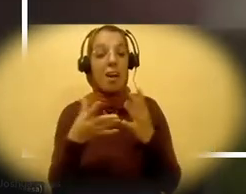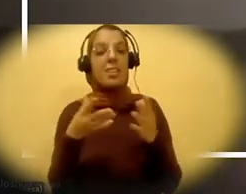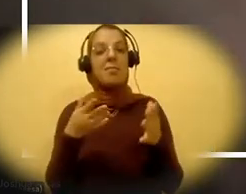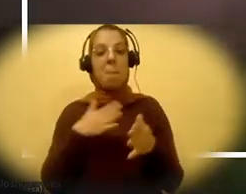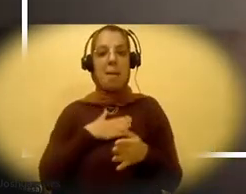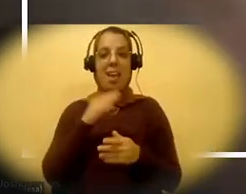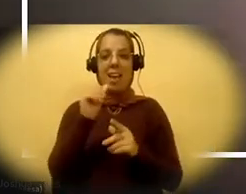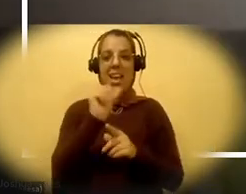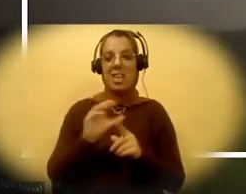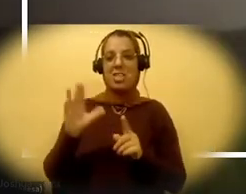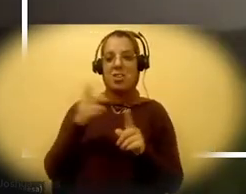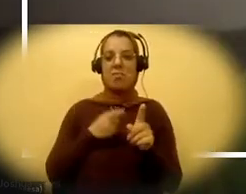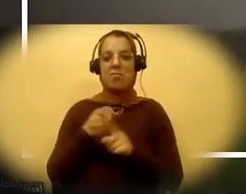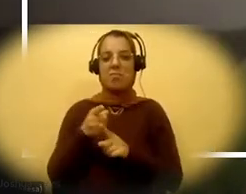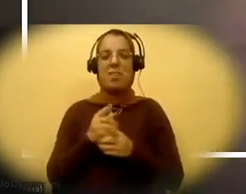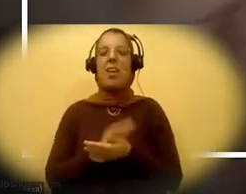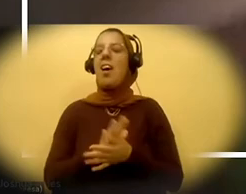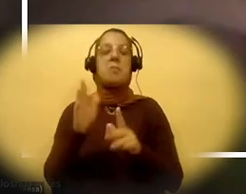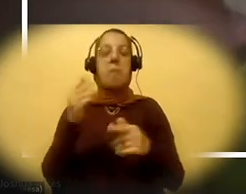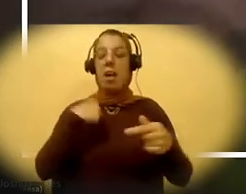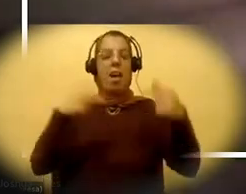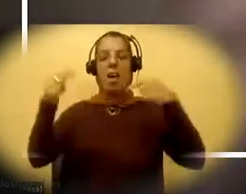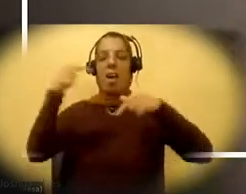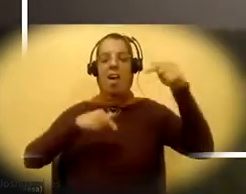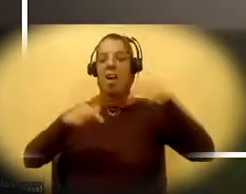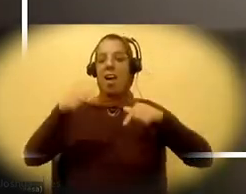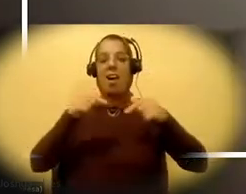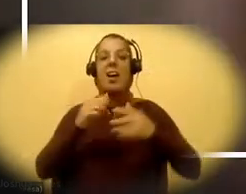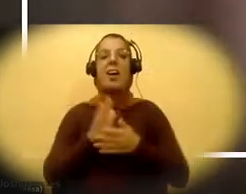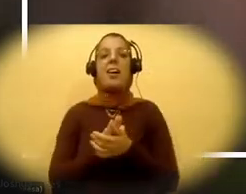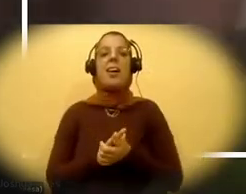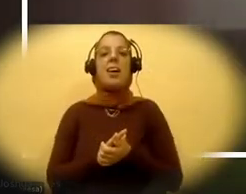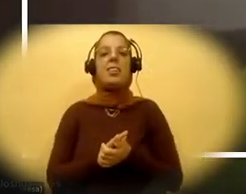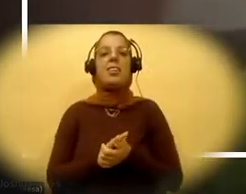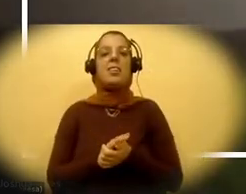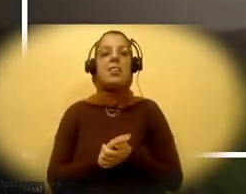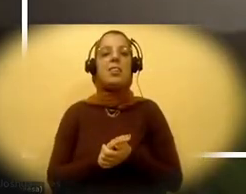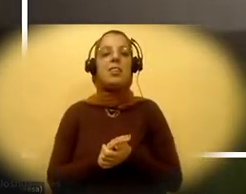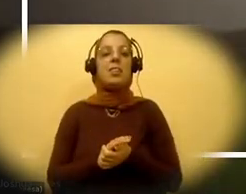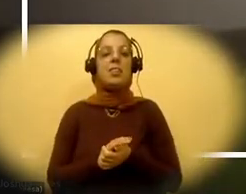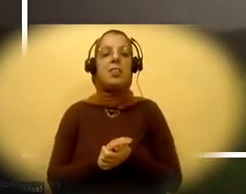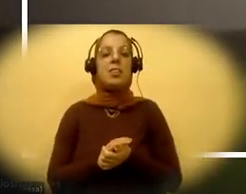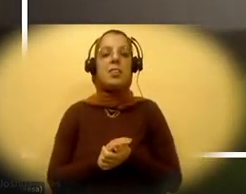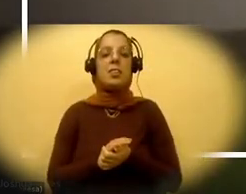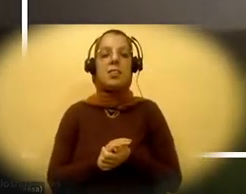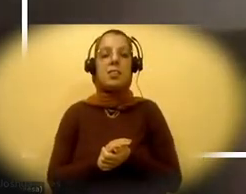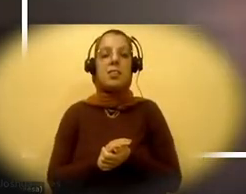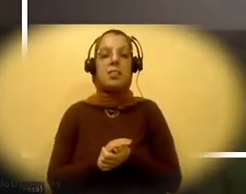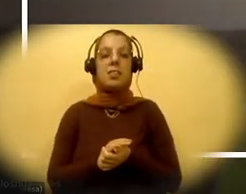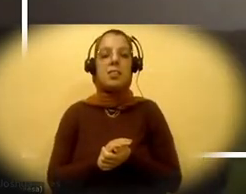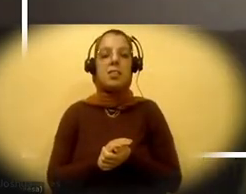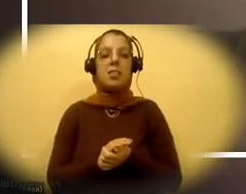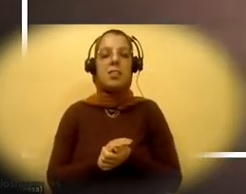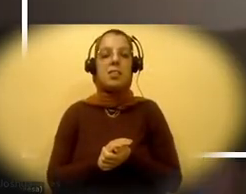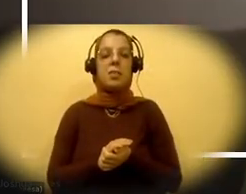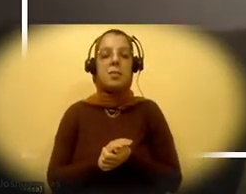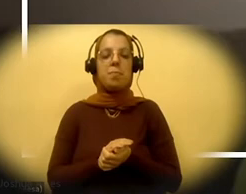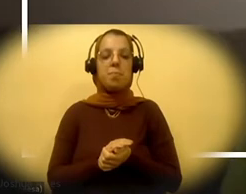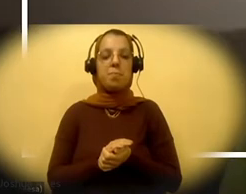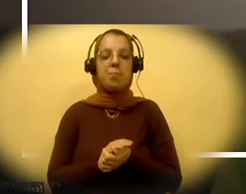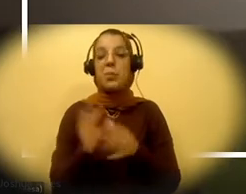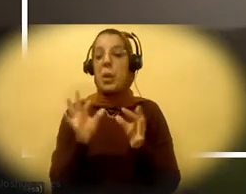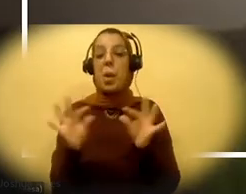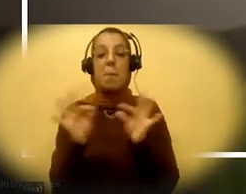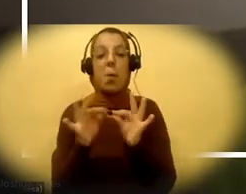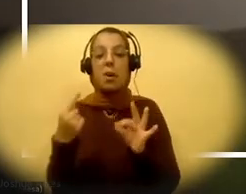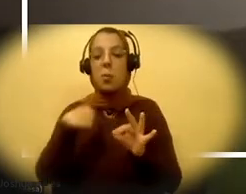okay, let me take this back a bit. Okay, so basically the things that actually we want to talk about as that would really help with like, you know, talking about